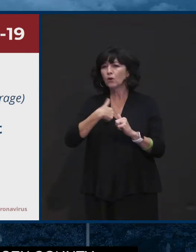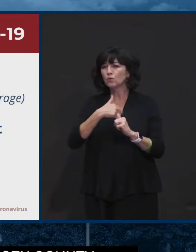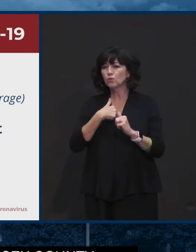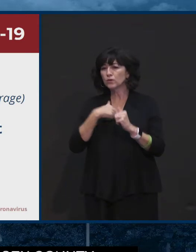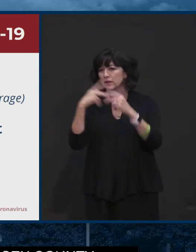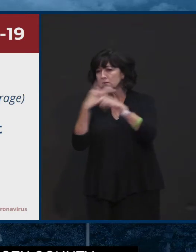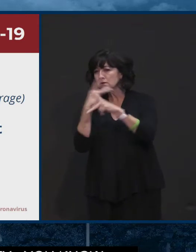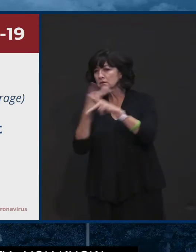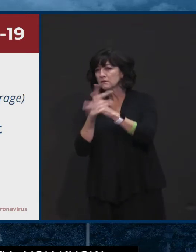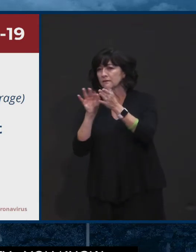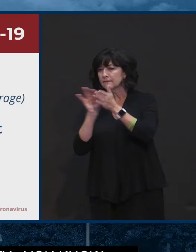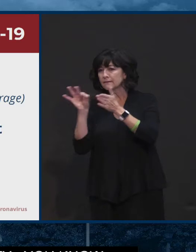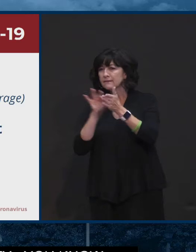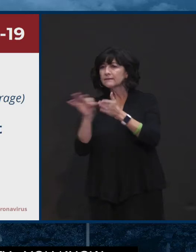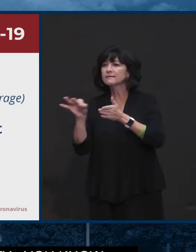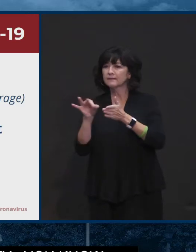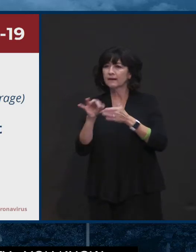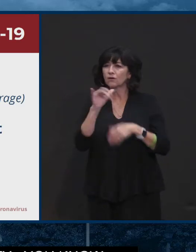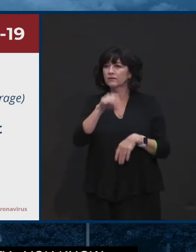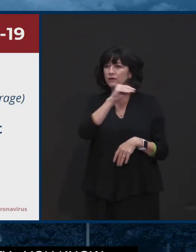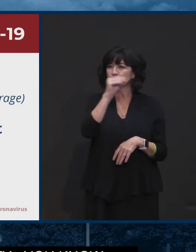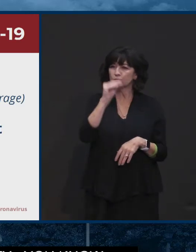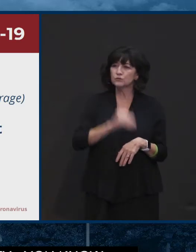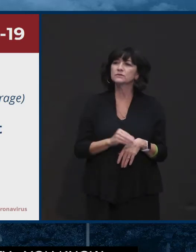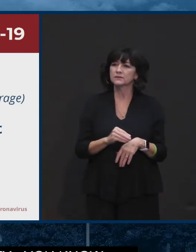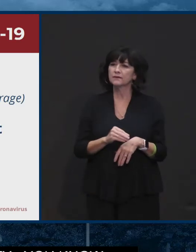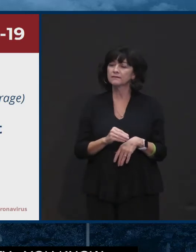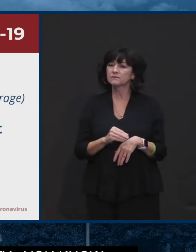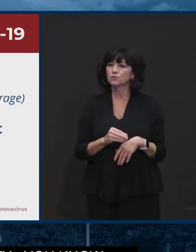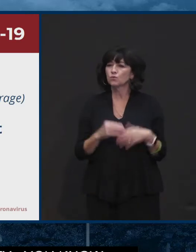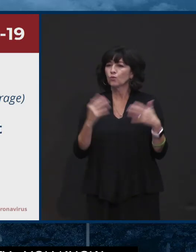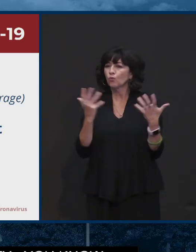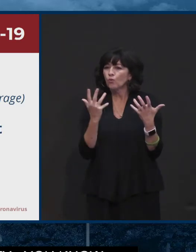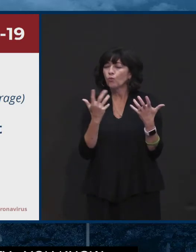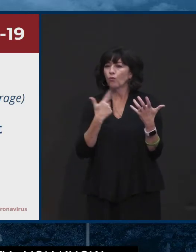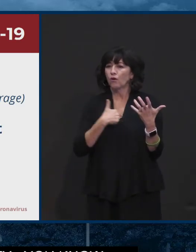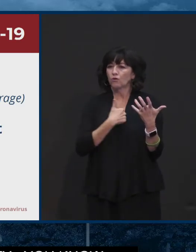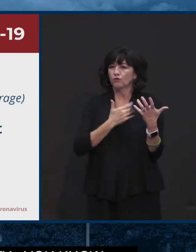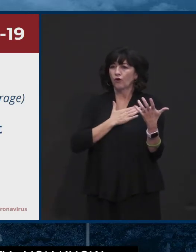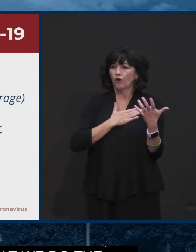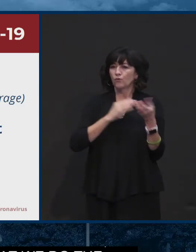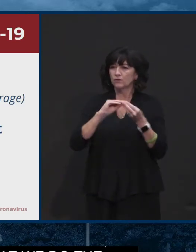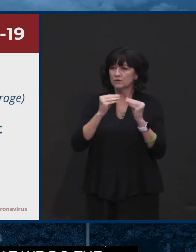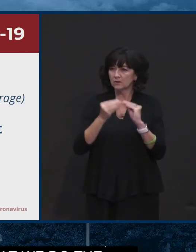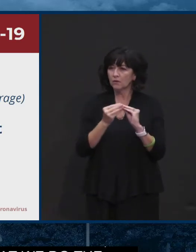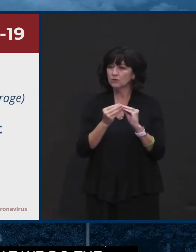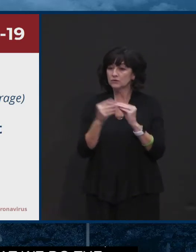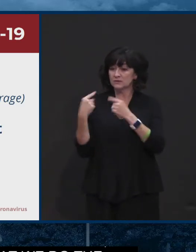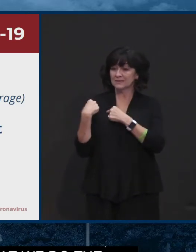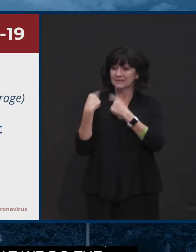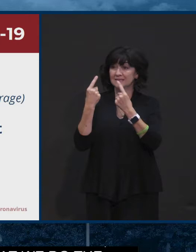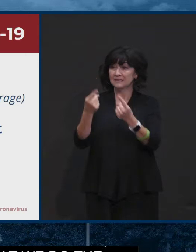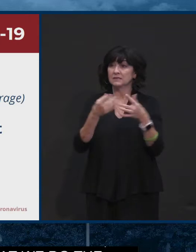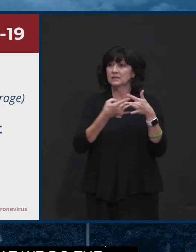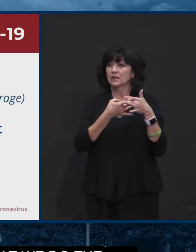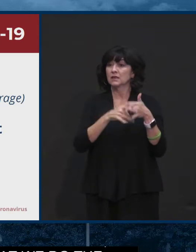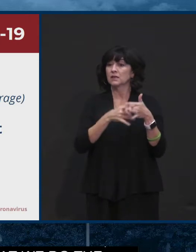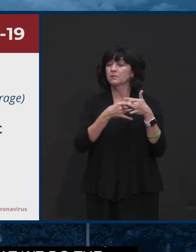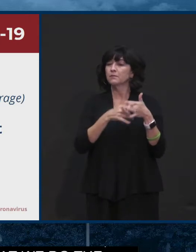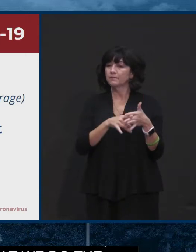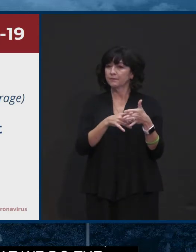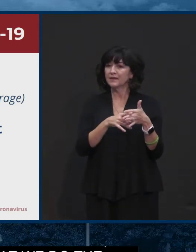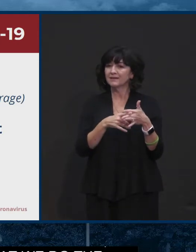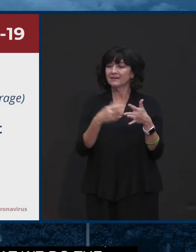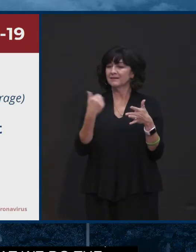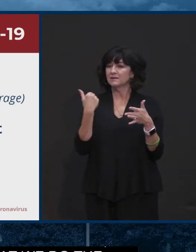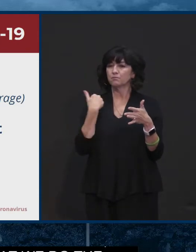for percent positives. We have, since the duration, been doing that as a percentage of